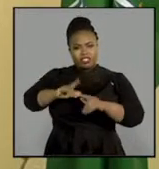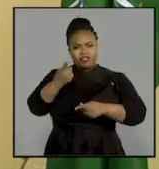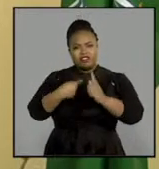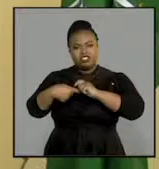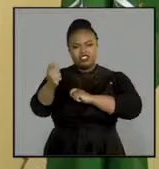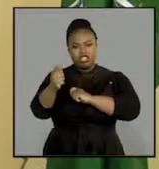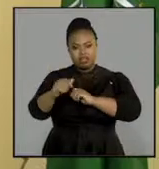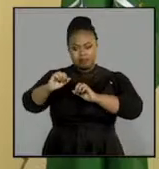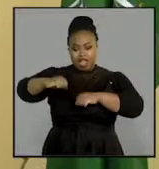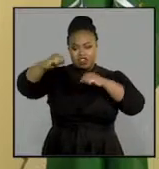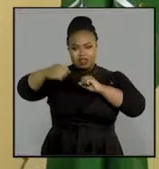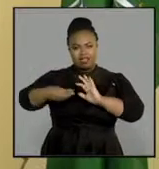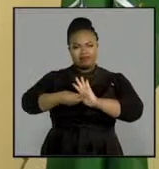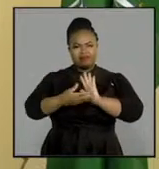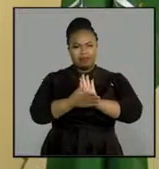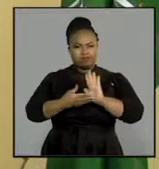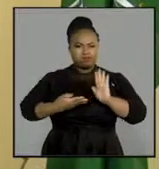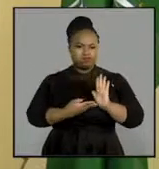Area Agreement.